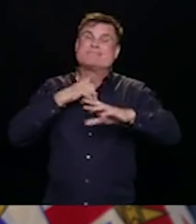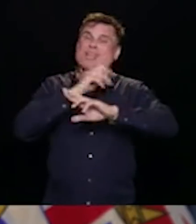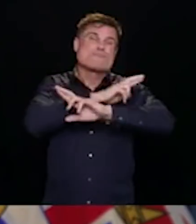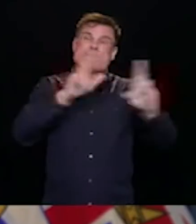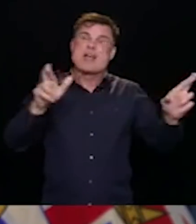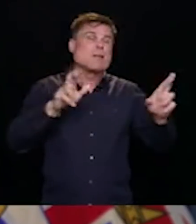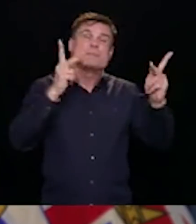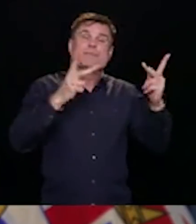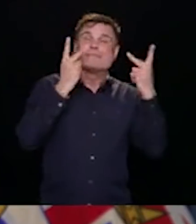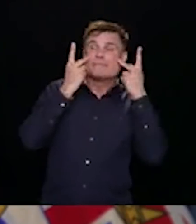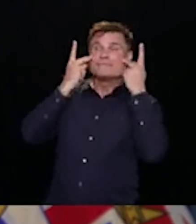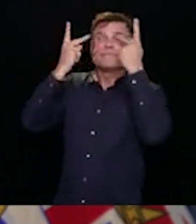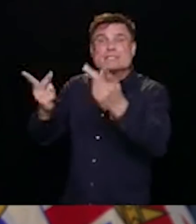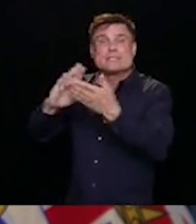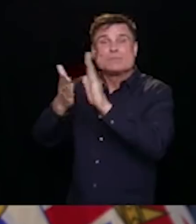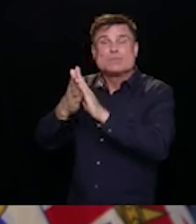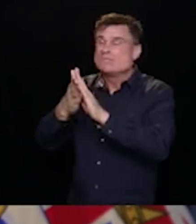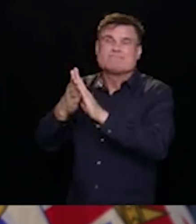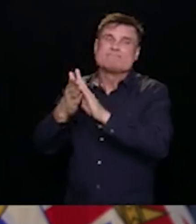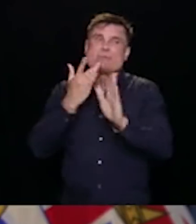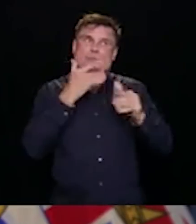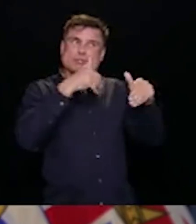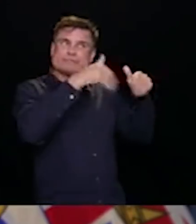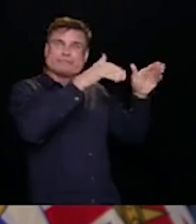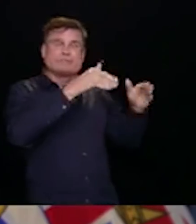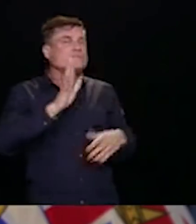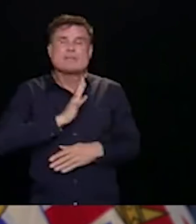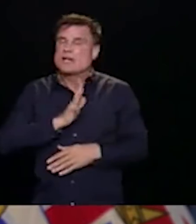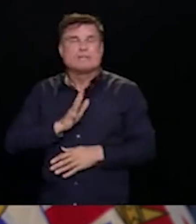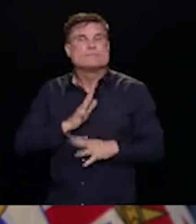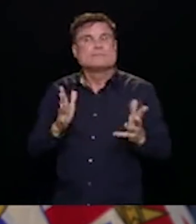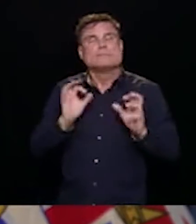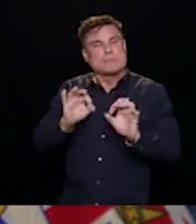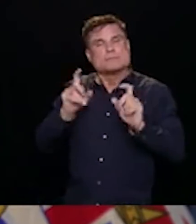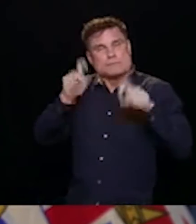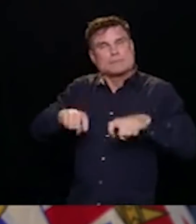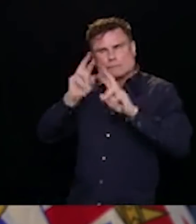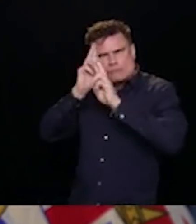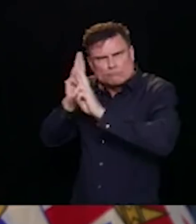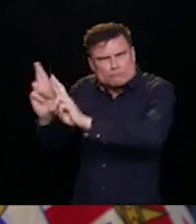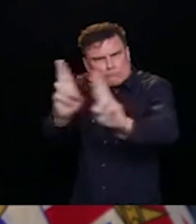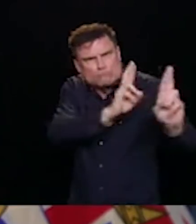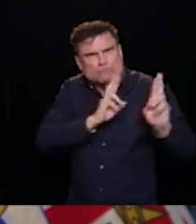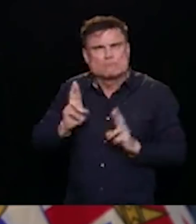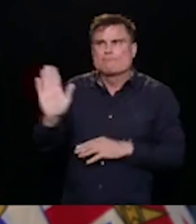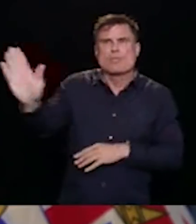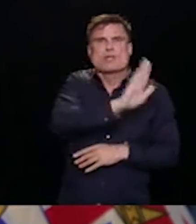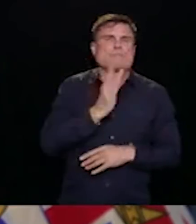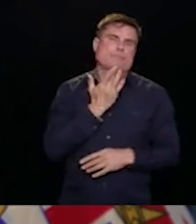be respectful of that. As we go through our day, it is important to be respectful of all of those around